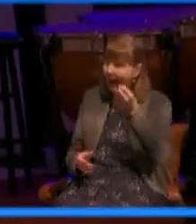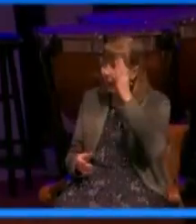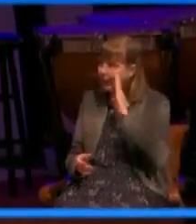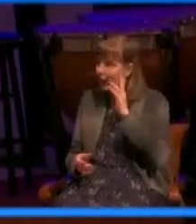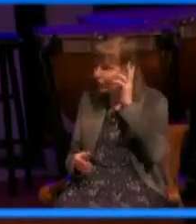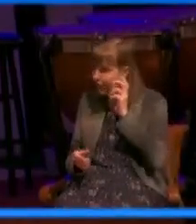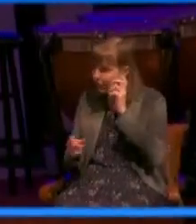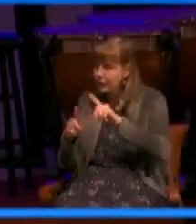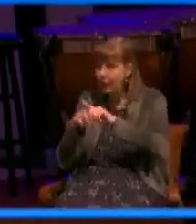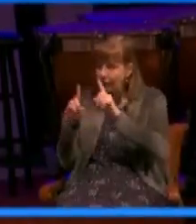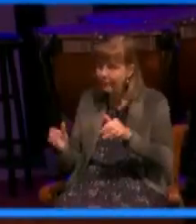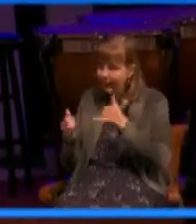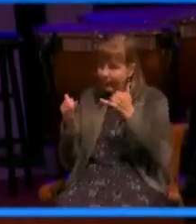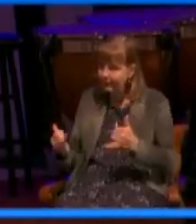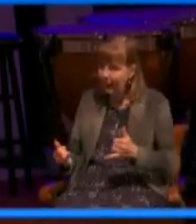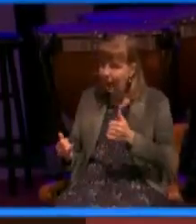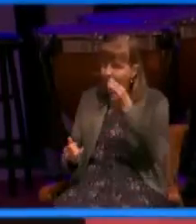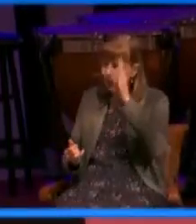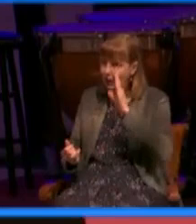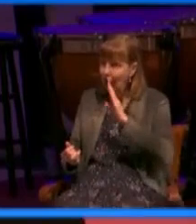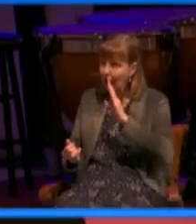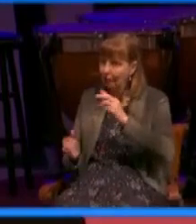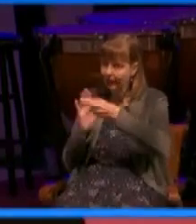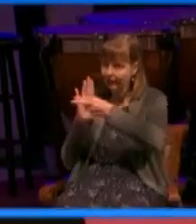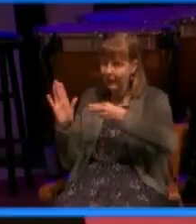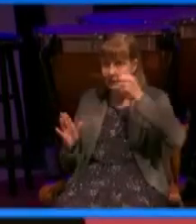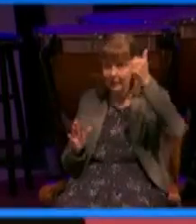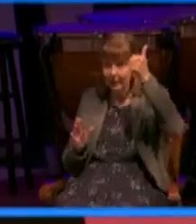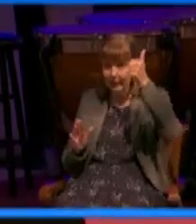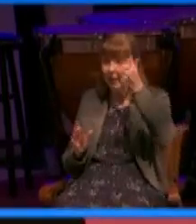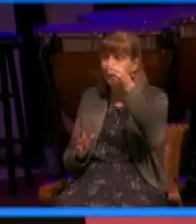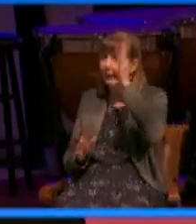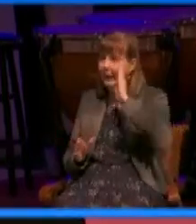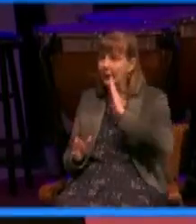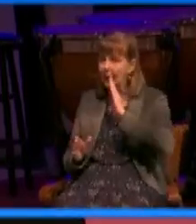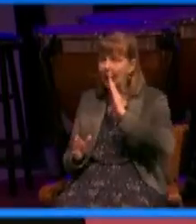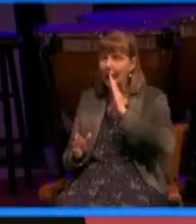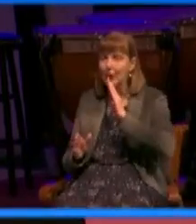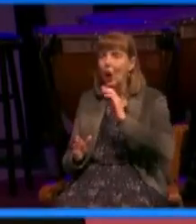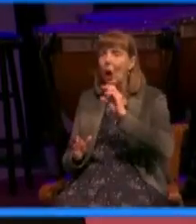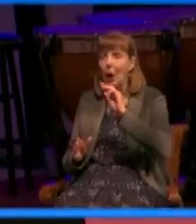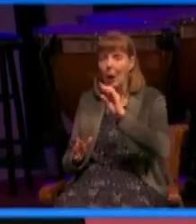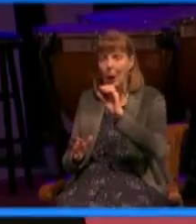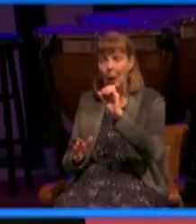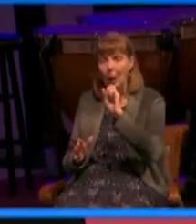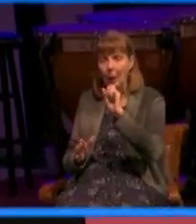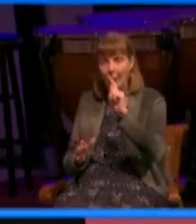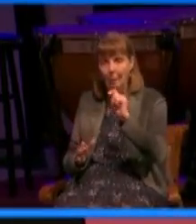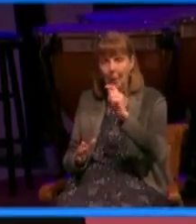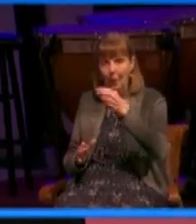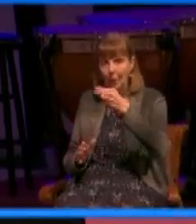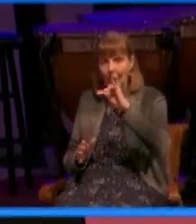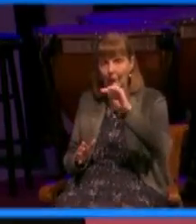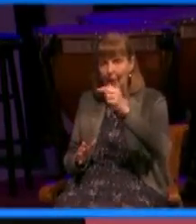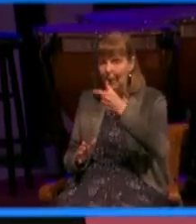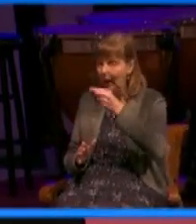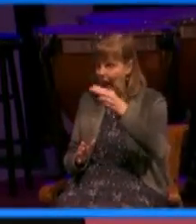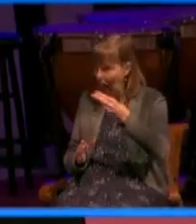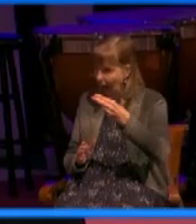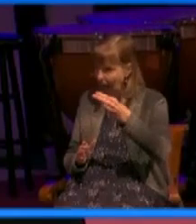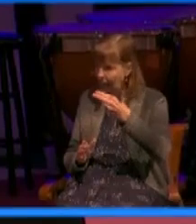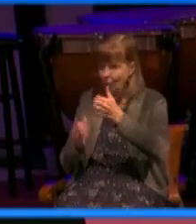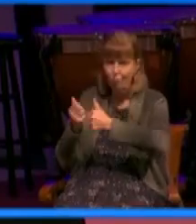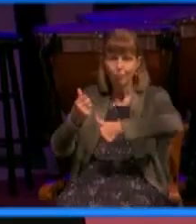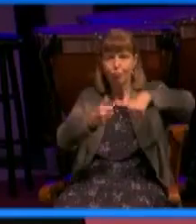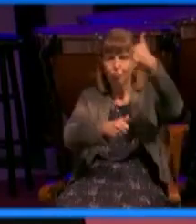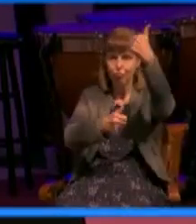pronounce himself as the God Most High, the God who is all powerful. And think for just a moment, up until now in Genesis, what